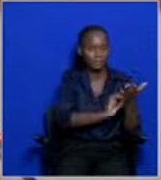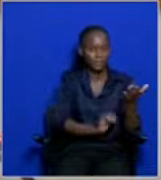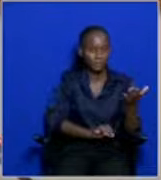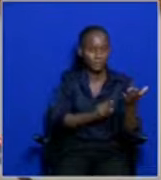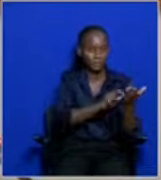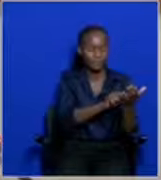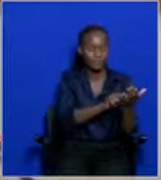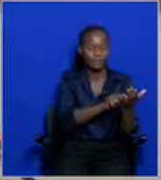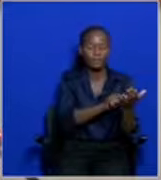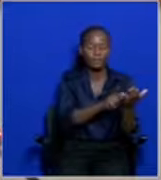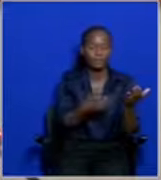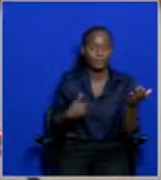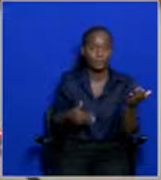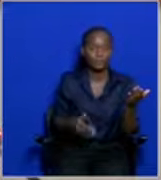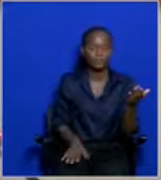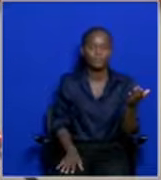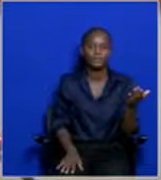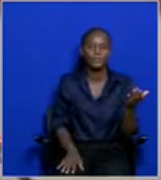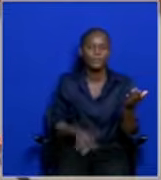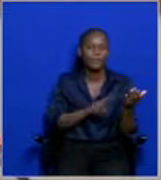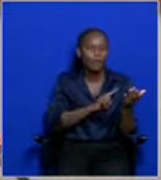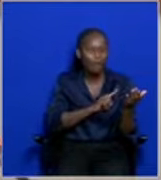it sounds like,